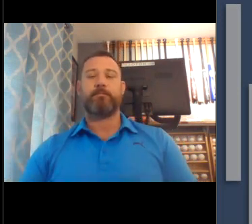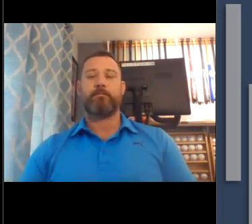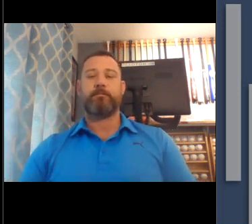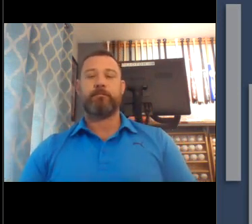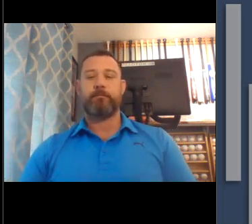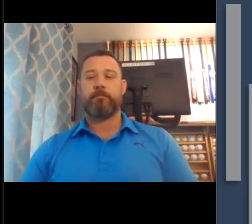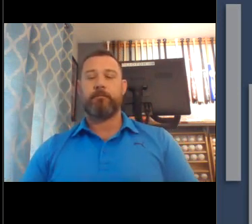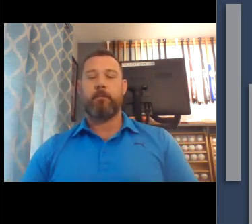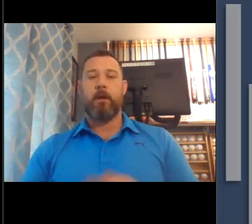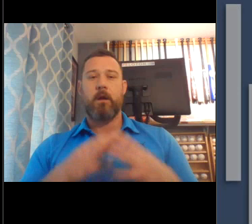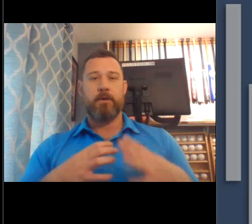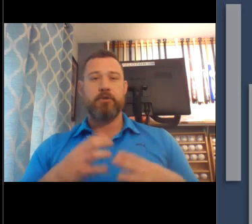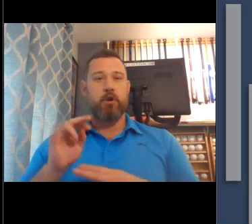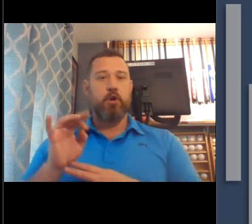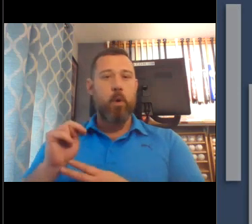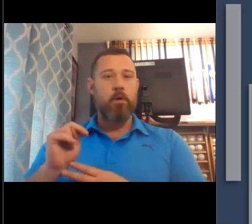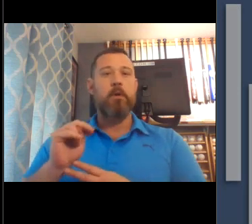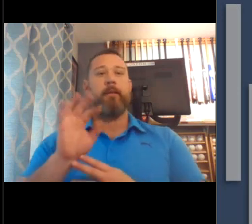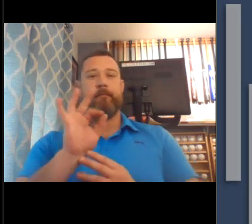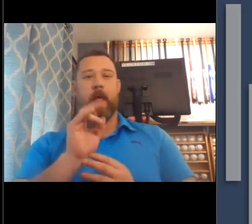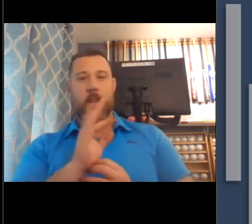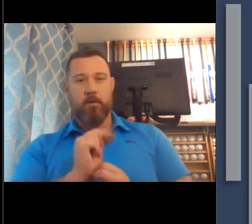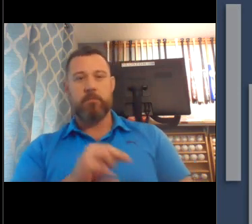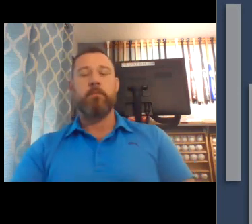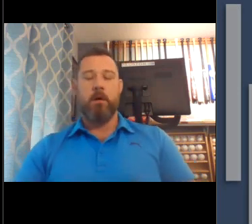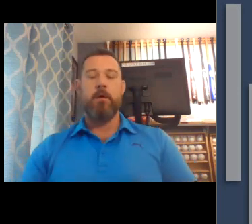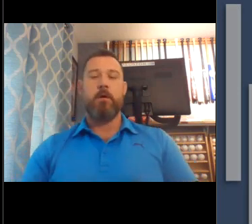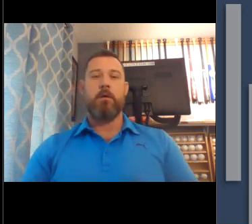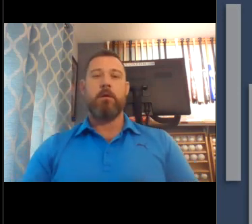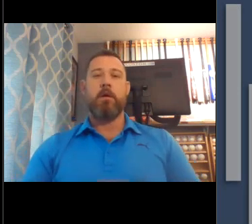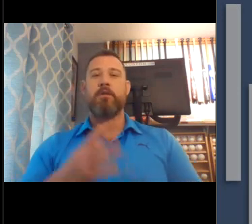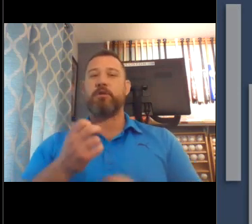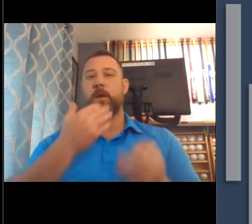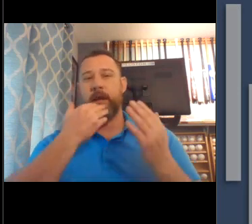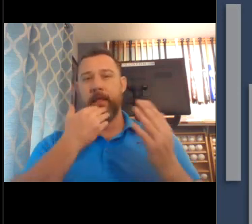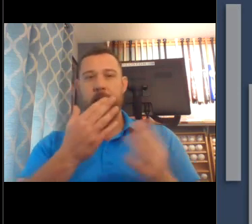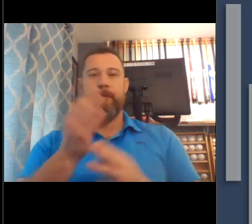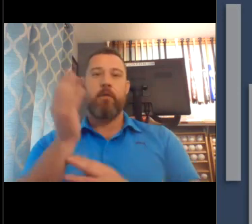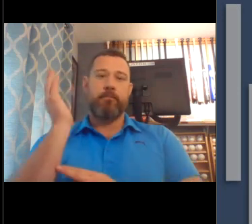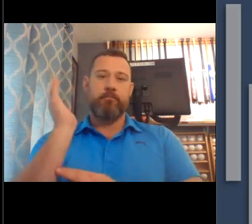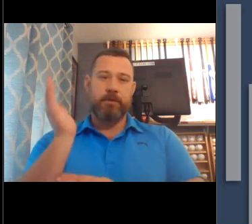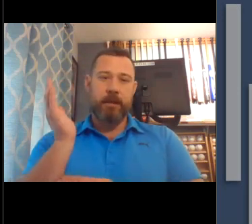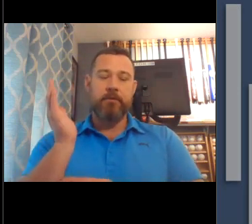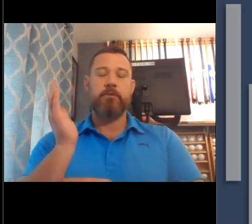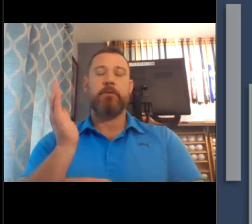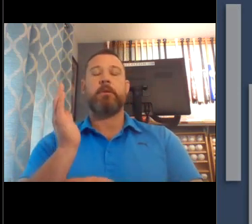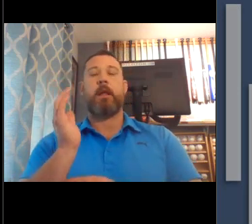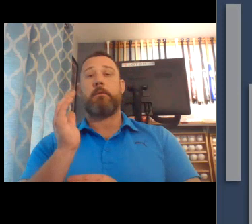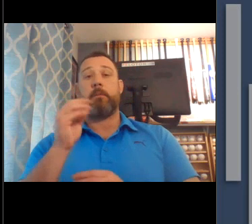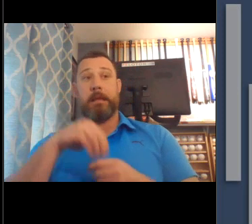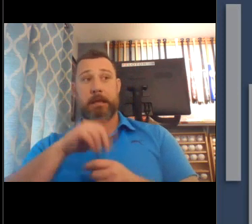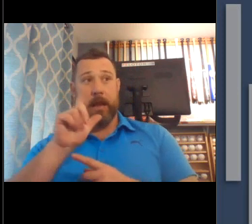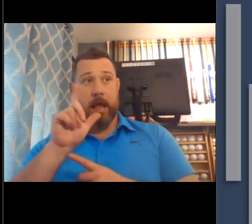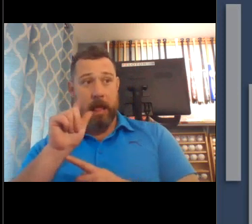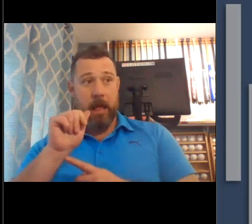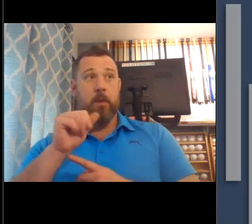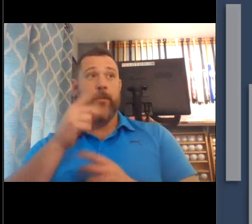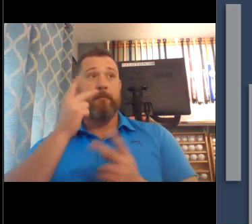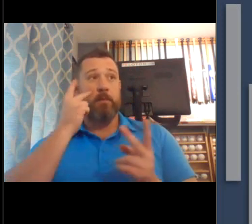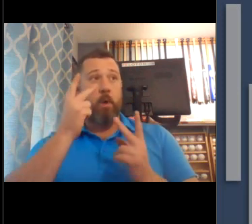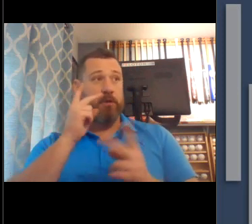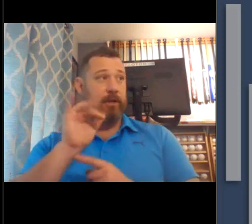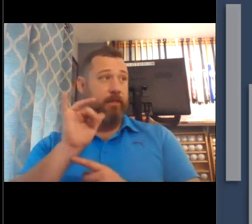Commissioner Norton and then Commissioner Falcone. Yes, I just want to say thank you so much for the presentation, and Thank you. being in LA, we've been watching the Link US